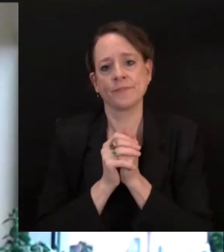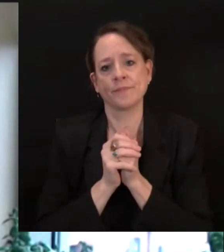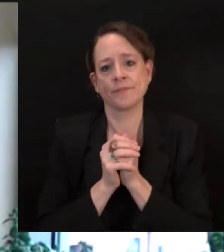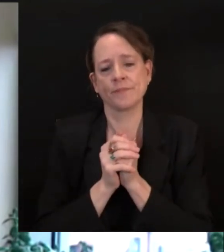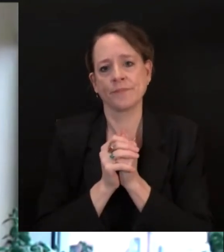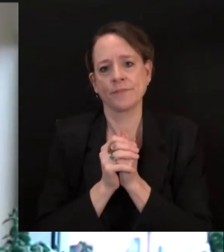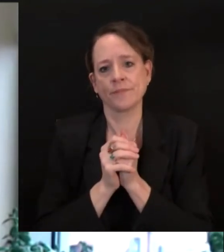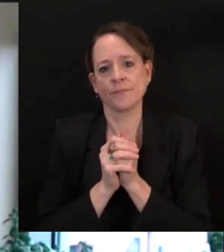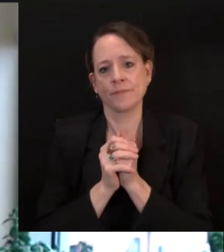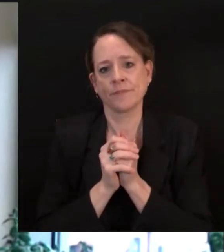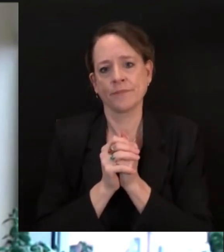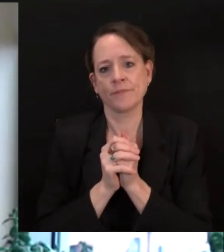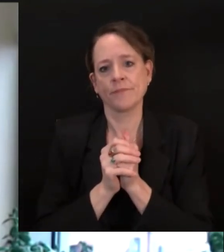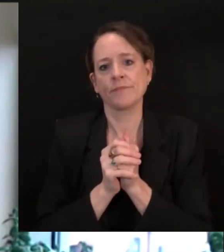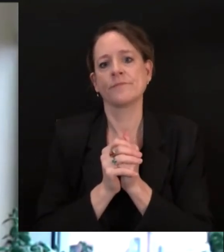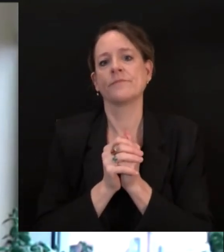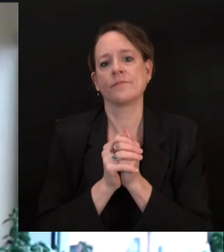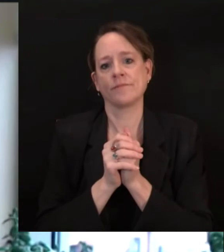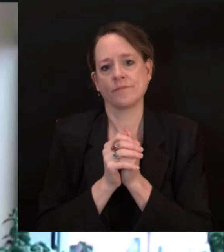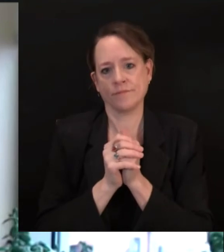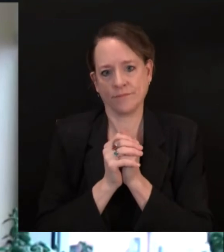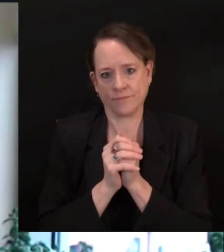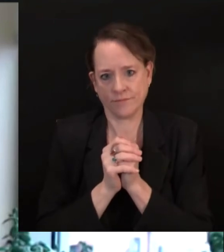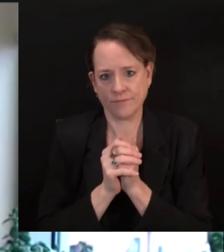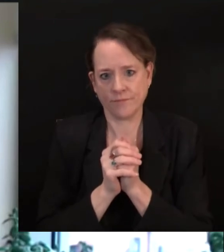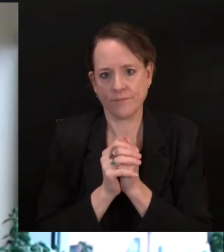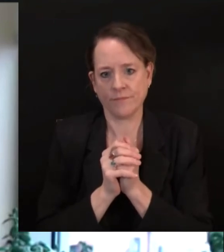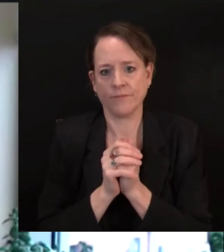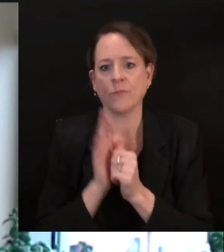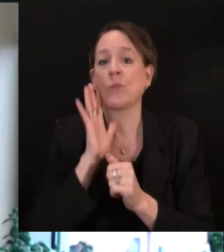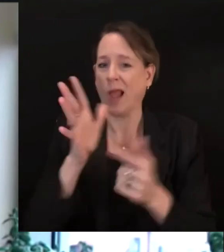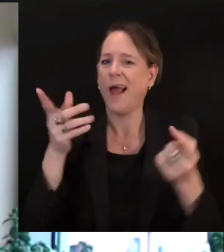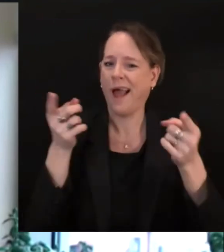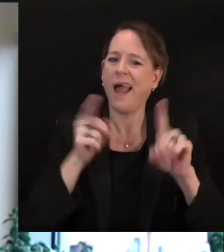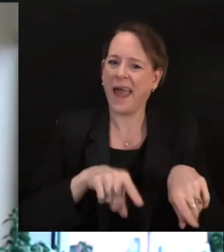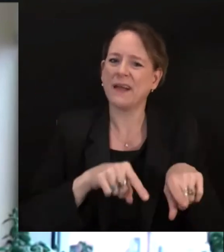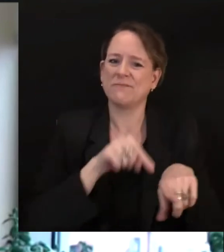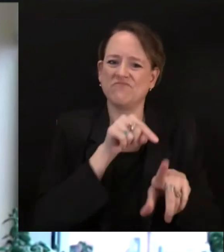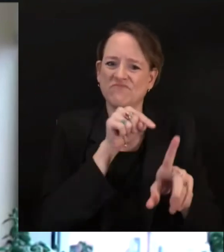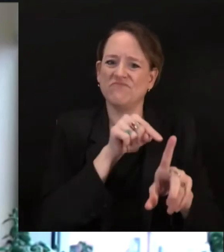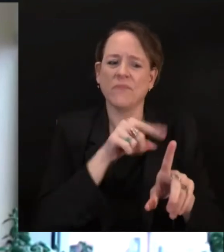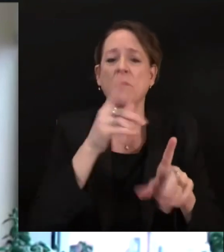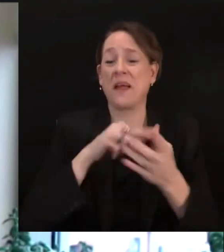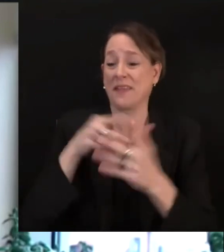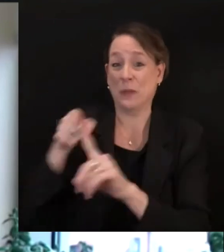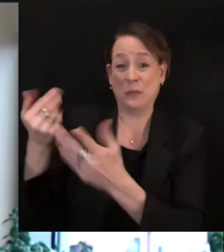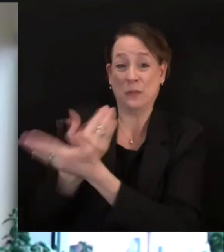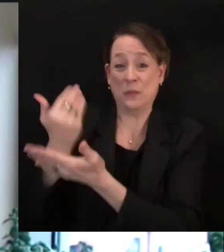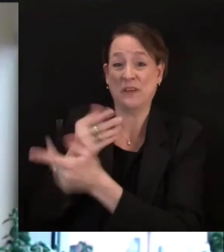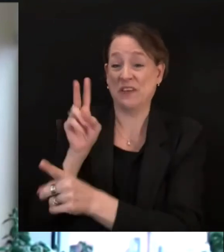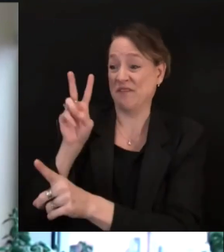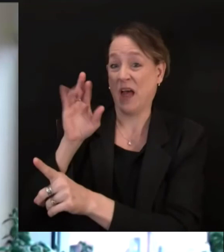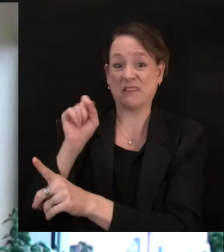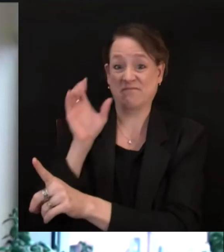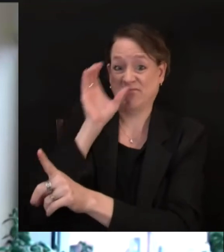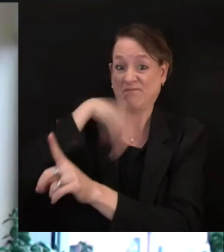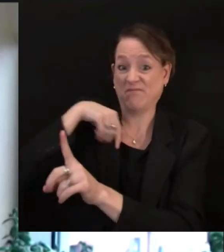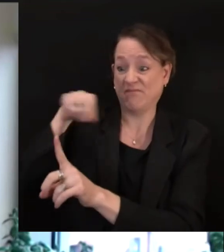it's expected that as time goes on in an epidemic, the genetic sequence of the virus will change. One thing that we've known about this